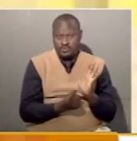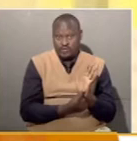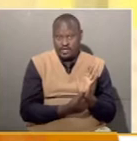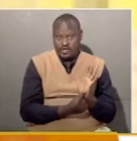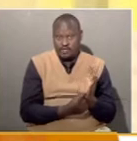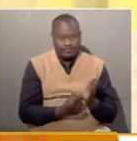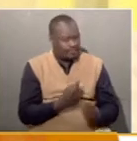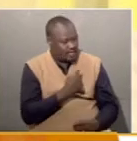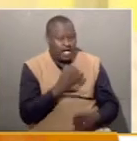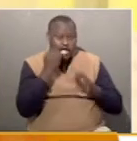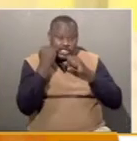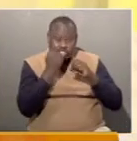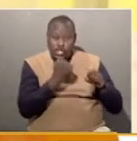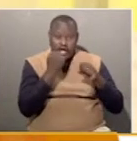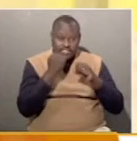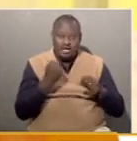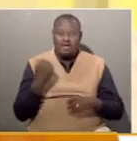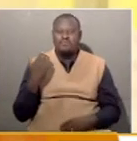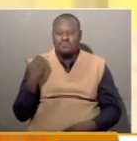All the sugarcane had become bush.